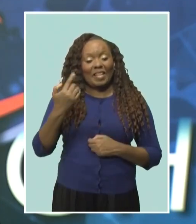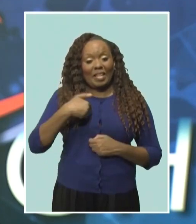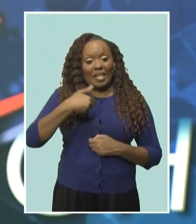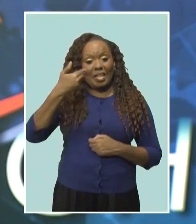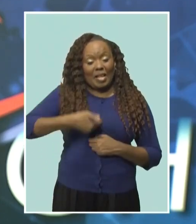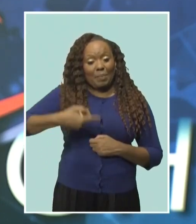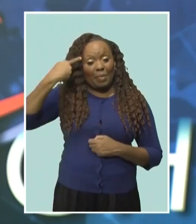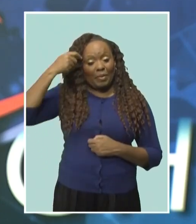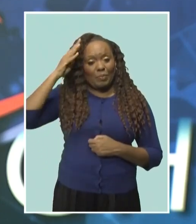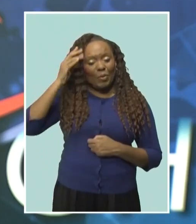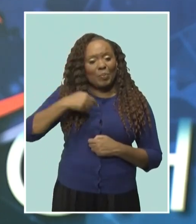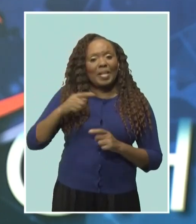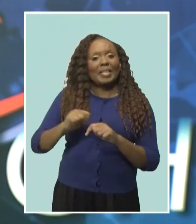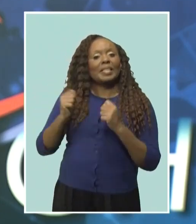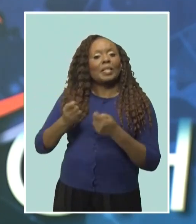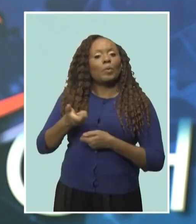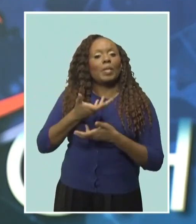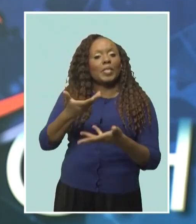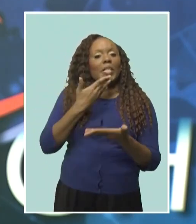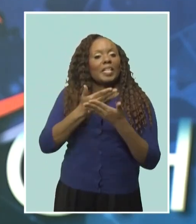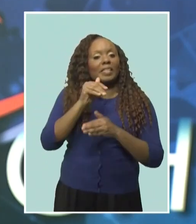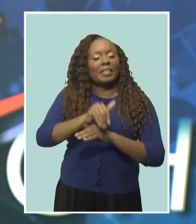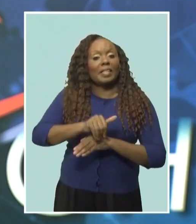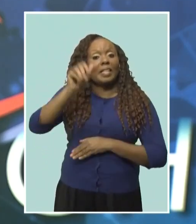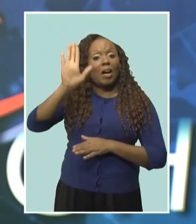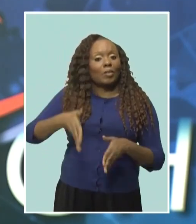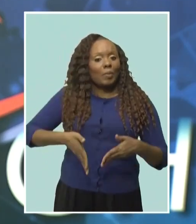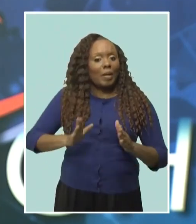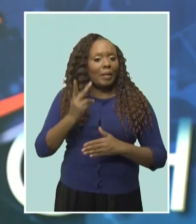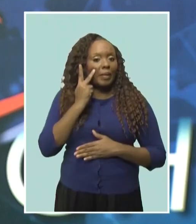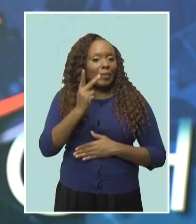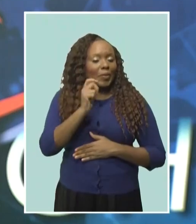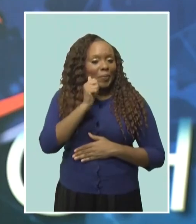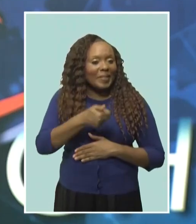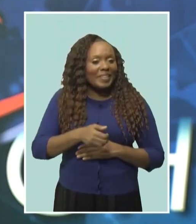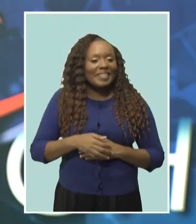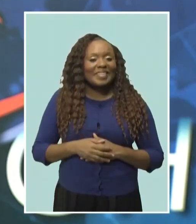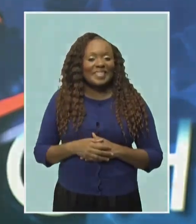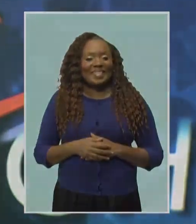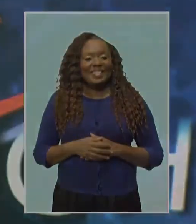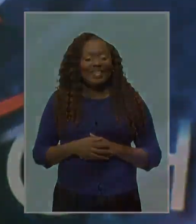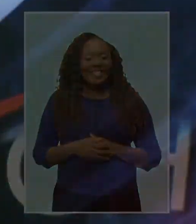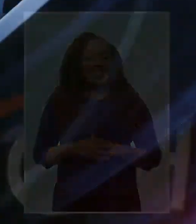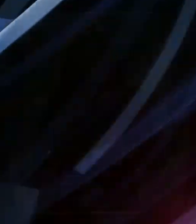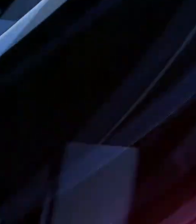I'm Pearson Bowen. For the crew, to all of you, good night. By God's will, we will see you tomorrow.